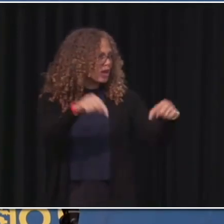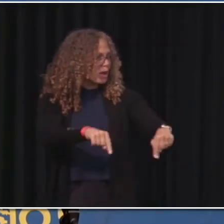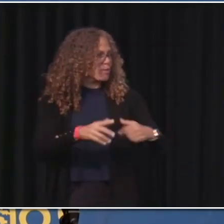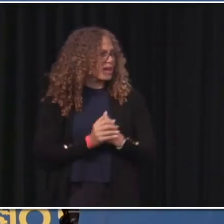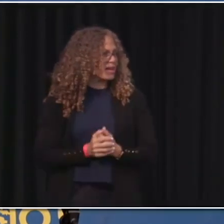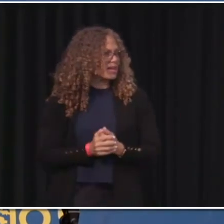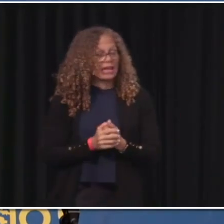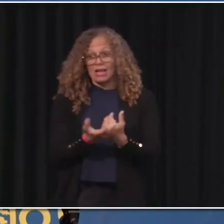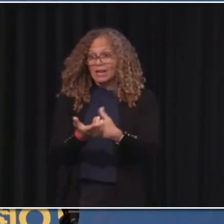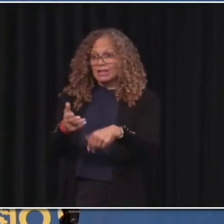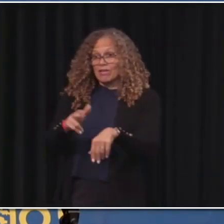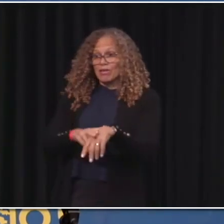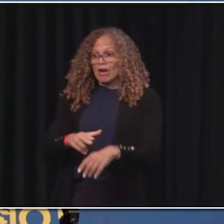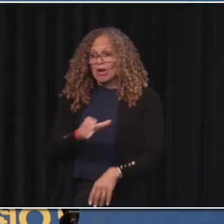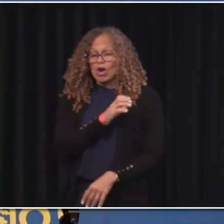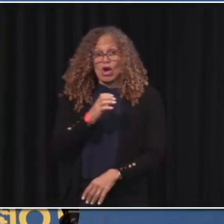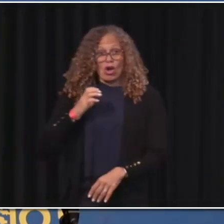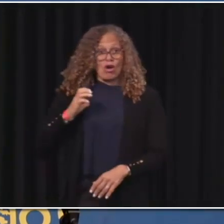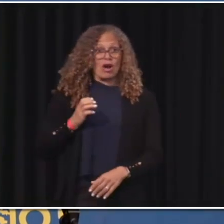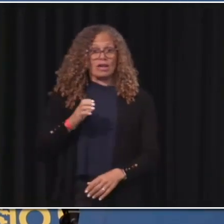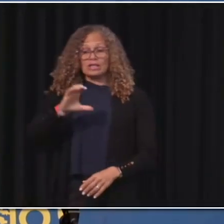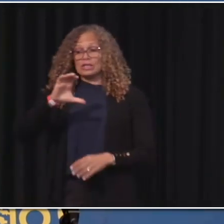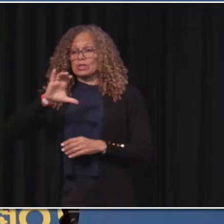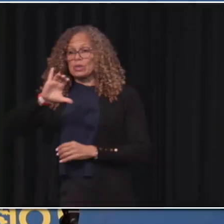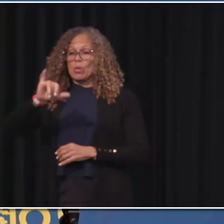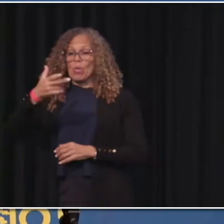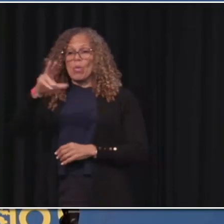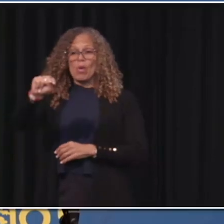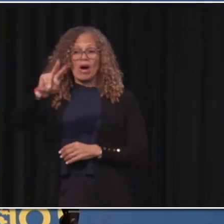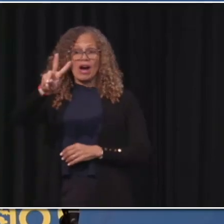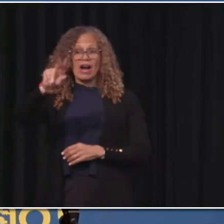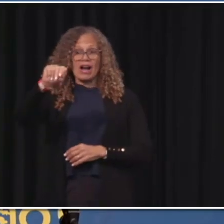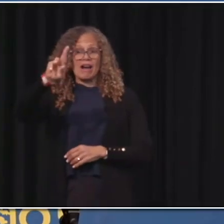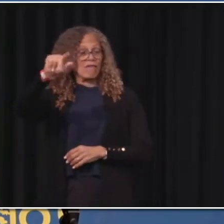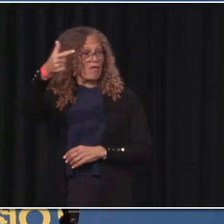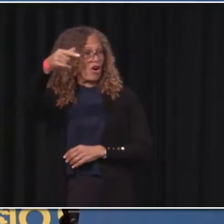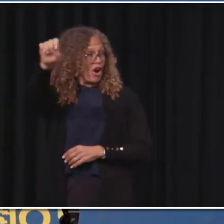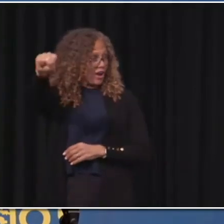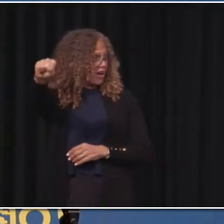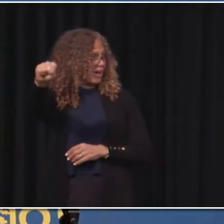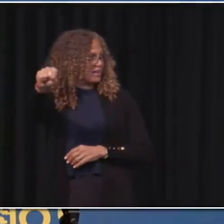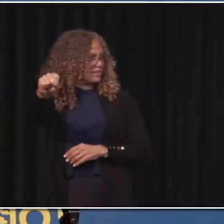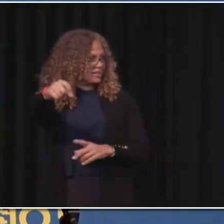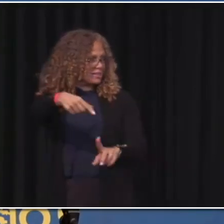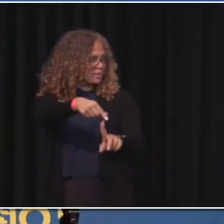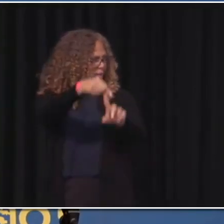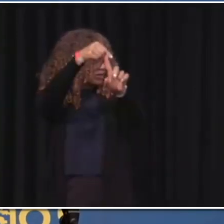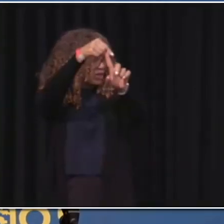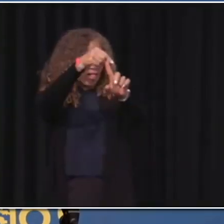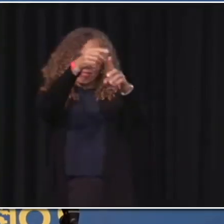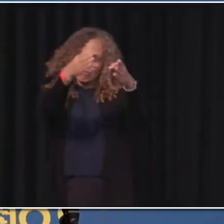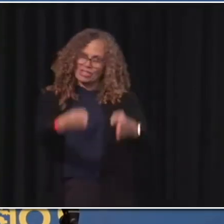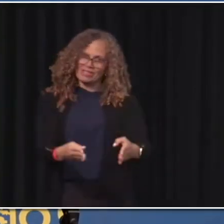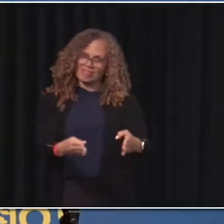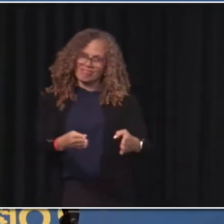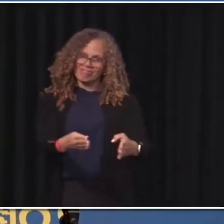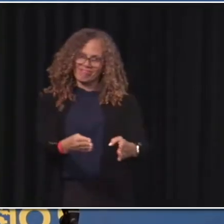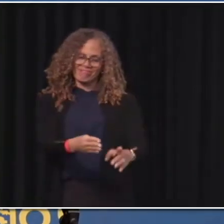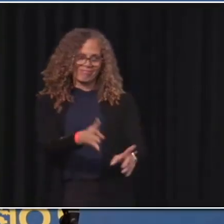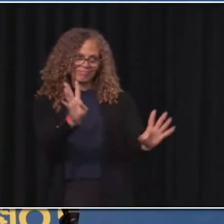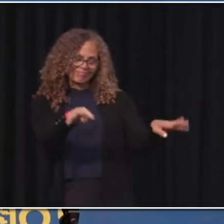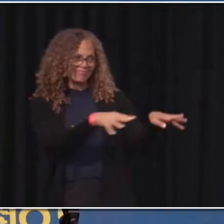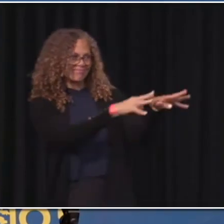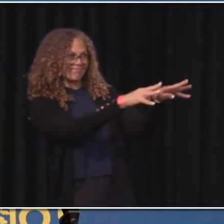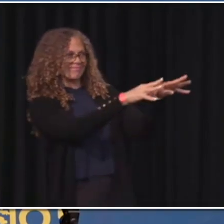And of course, Congressman Juan Vargas. One of a kind, my friend. We are